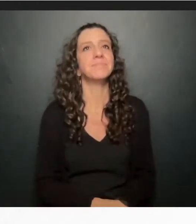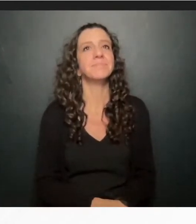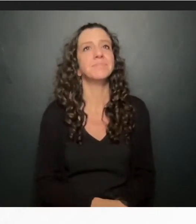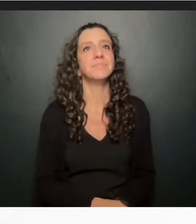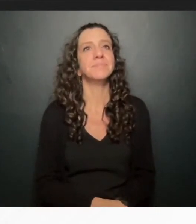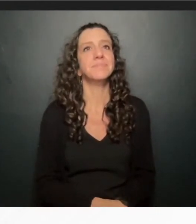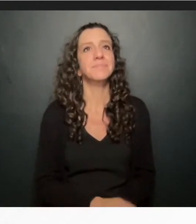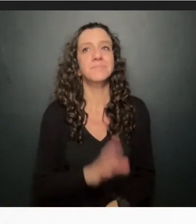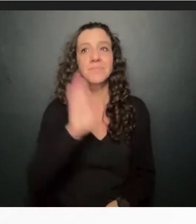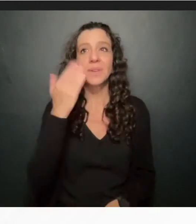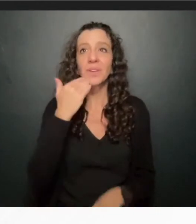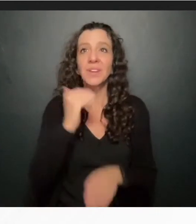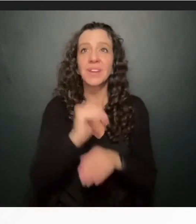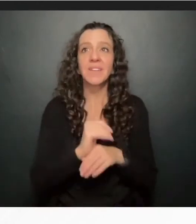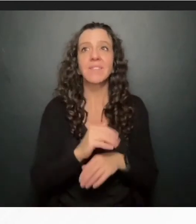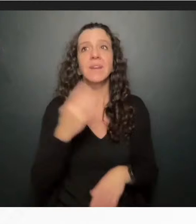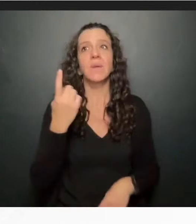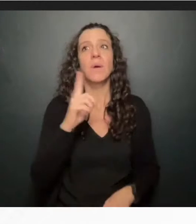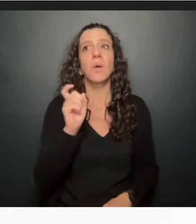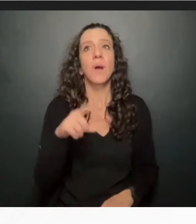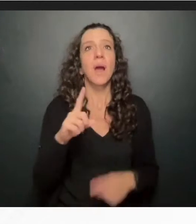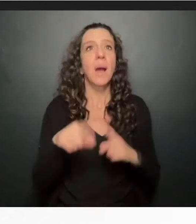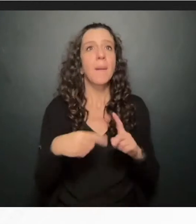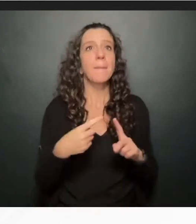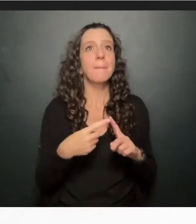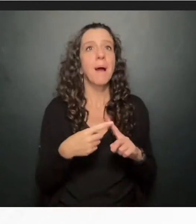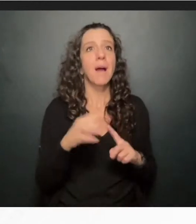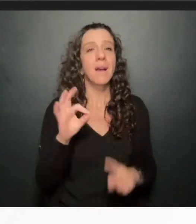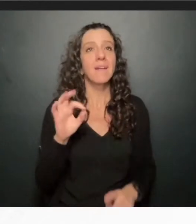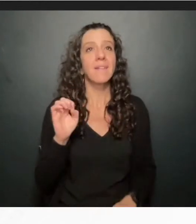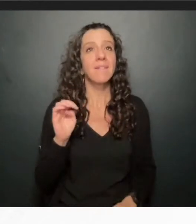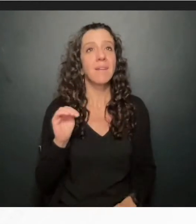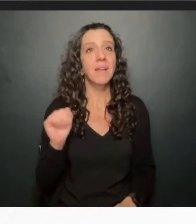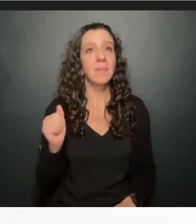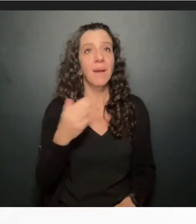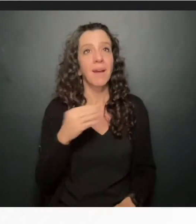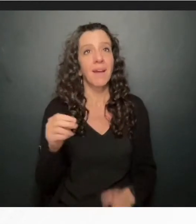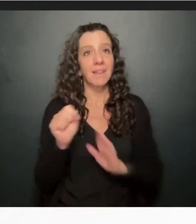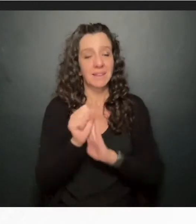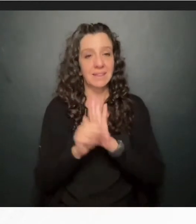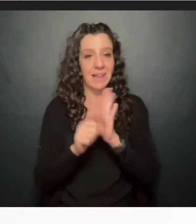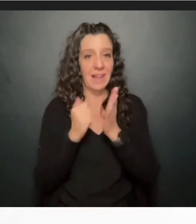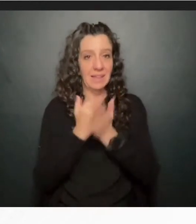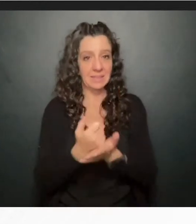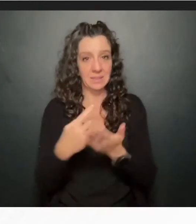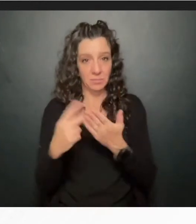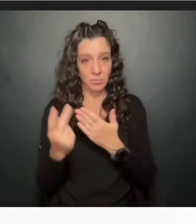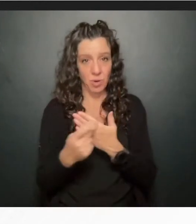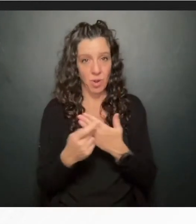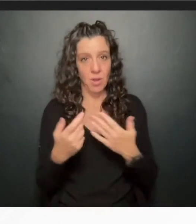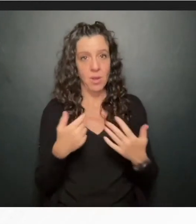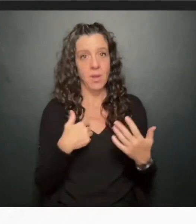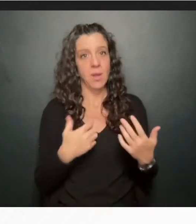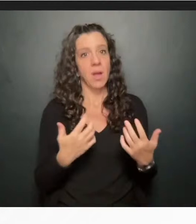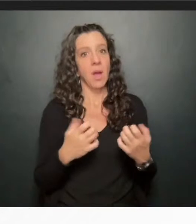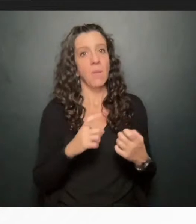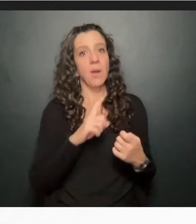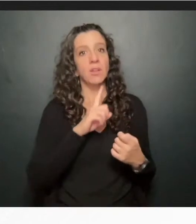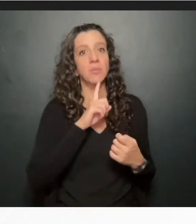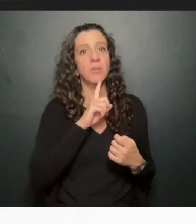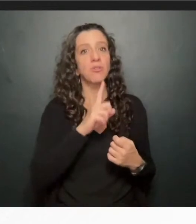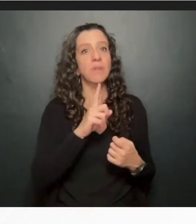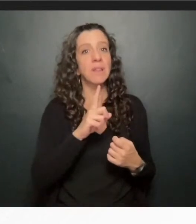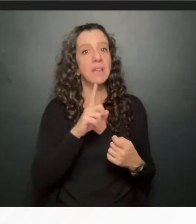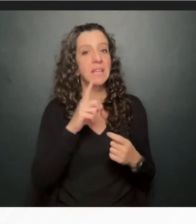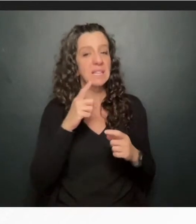Good evening. There's a question about FEMA and state assistance programs. So I want to be very